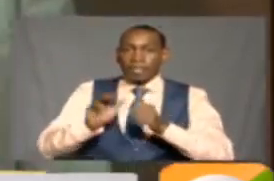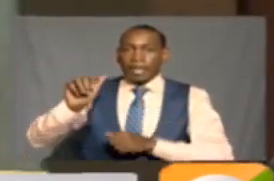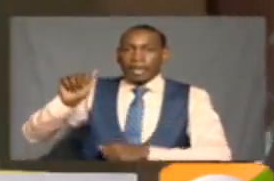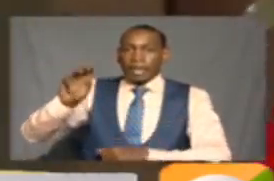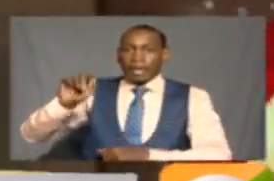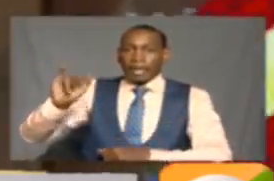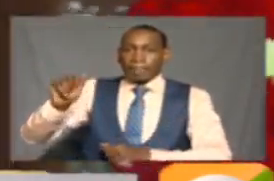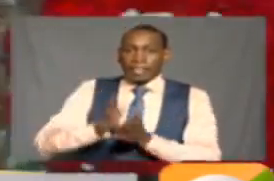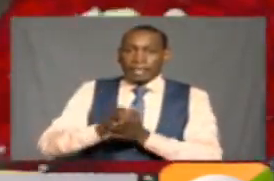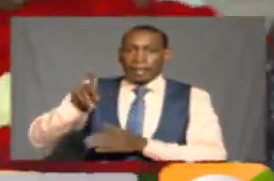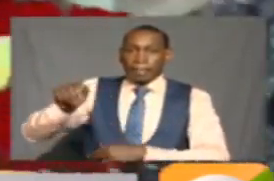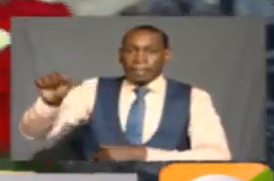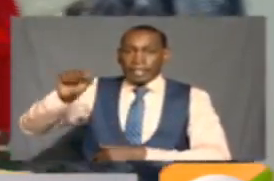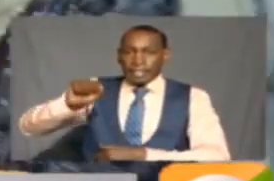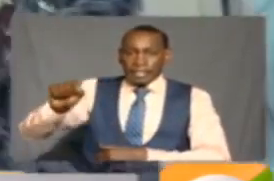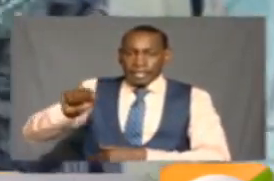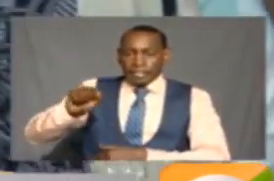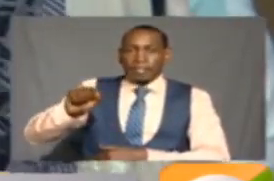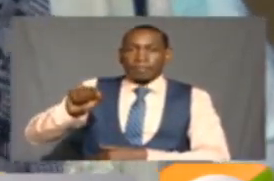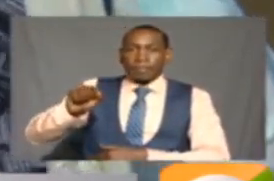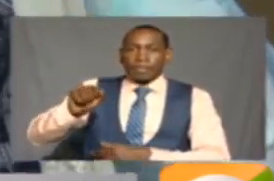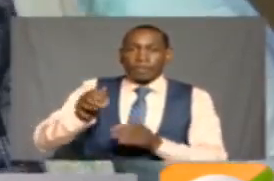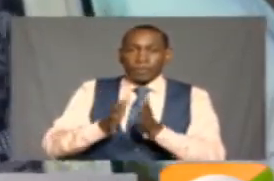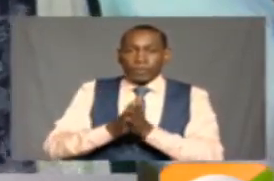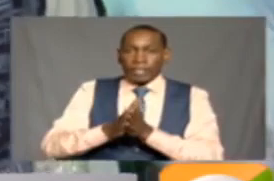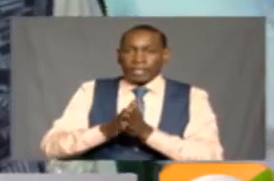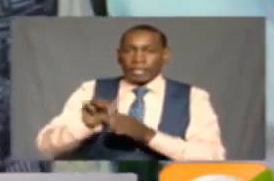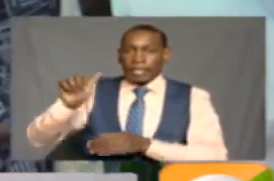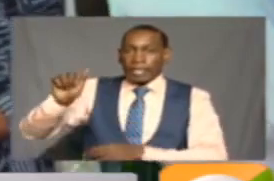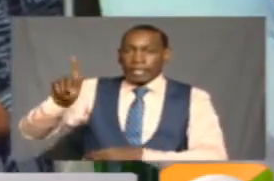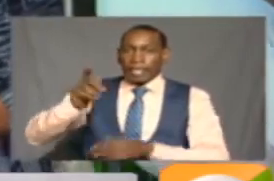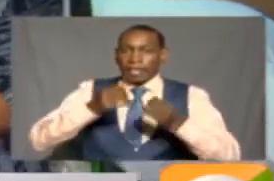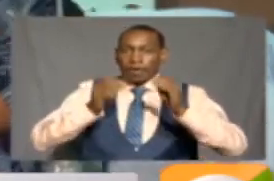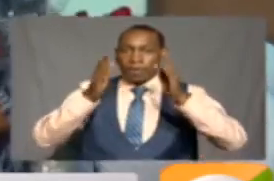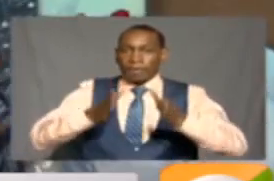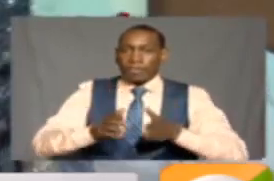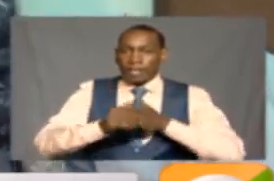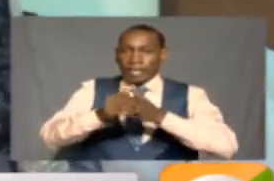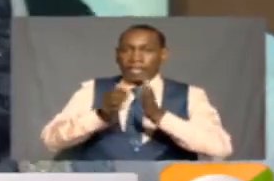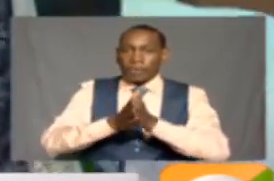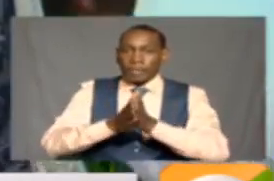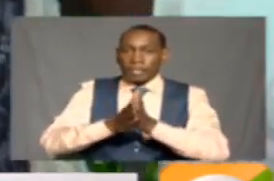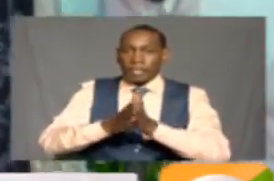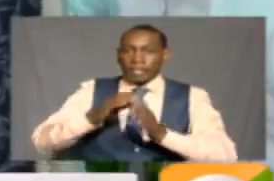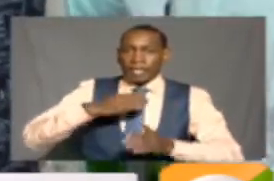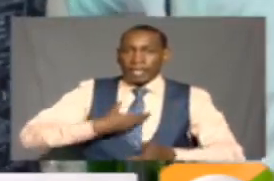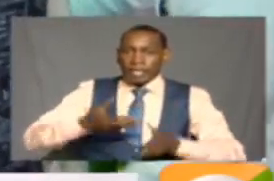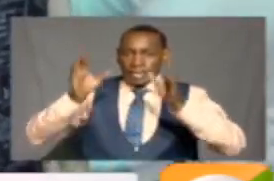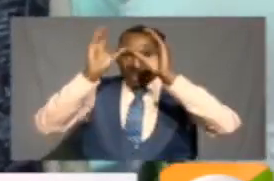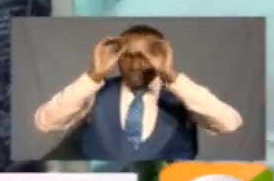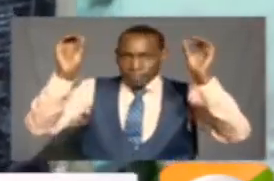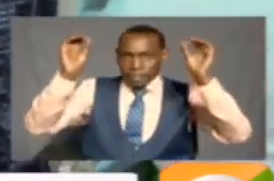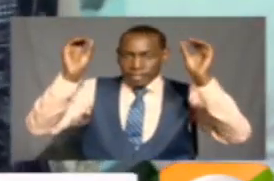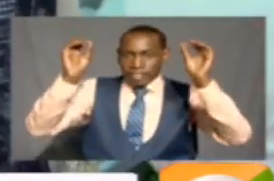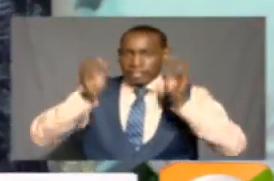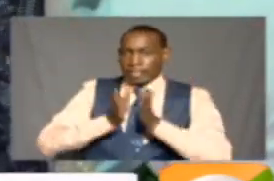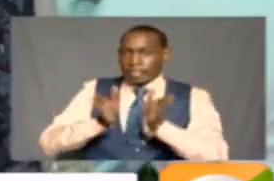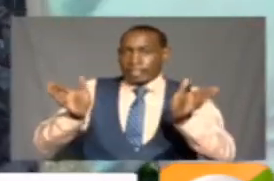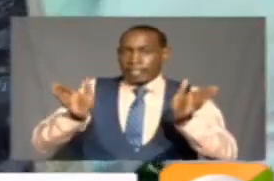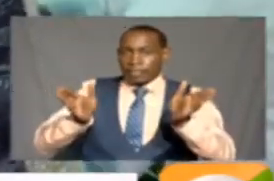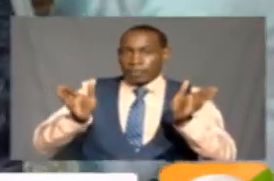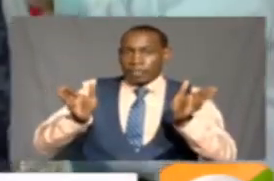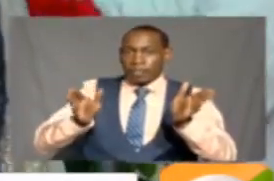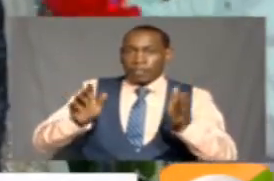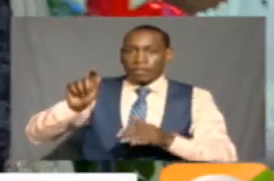Mohamed, Principal Secretary Ambassador Kirimi Kaberia and Athletics Kenya officials led by retired President General